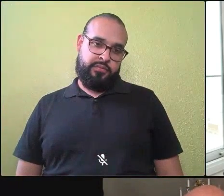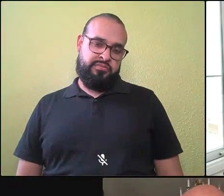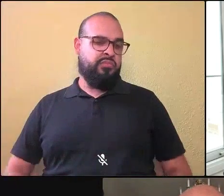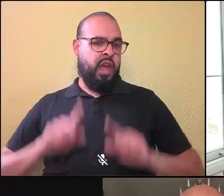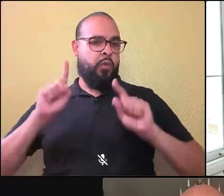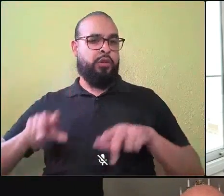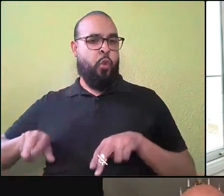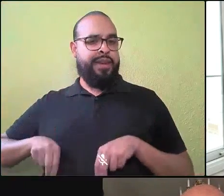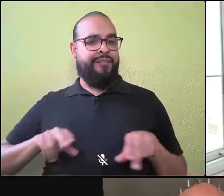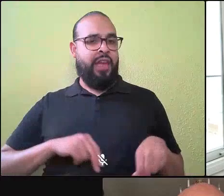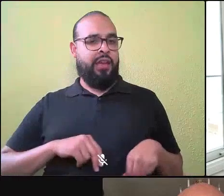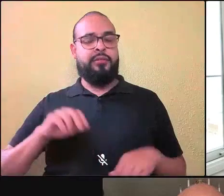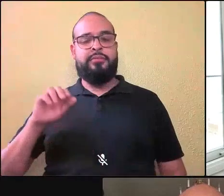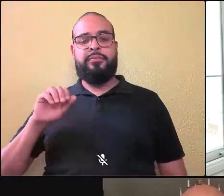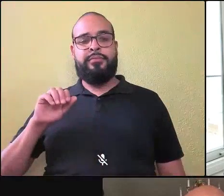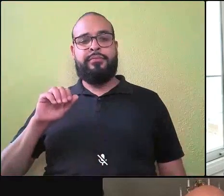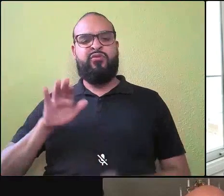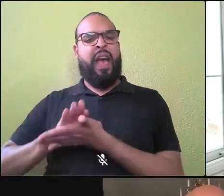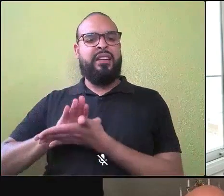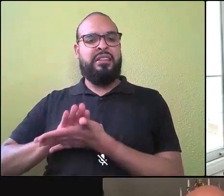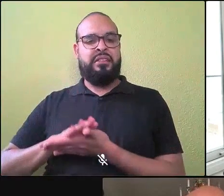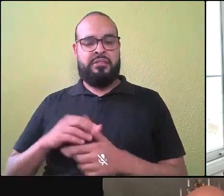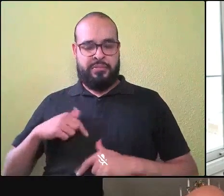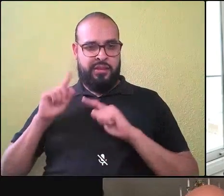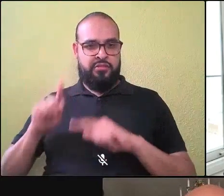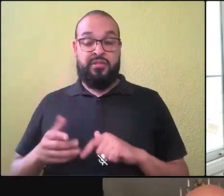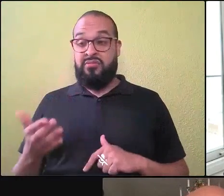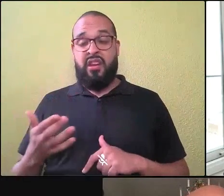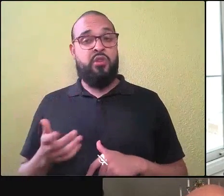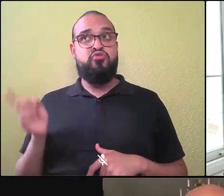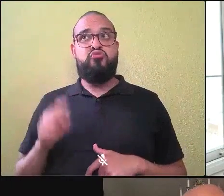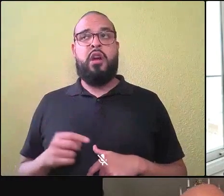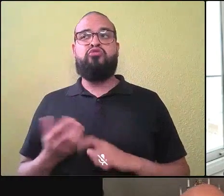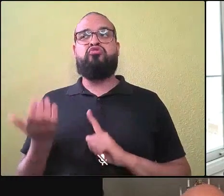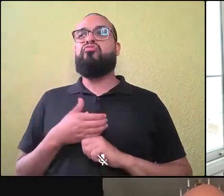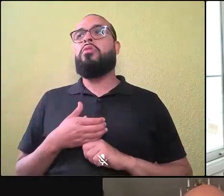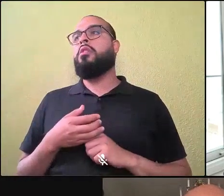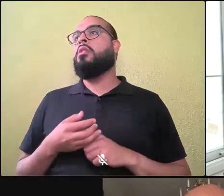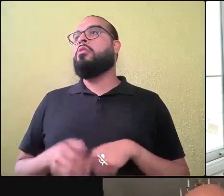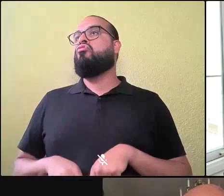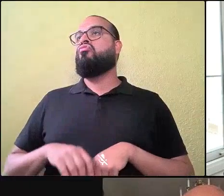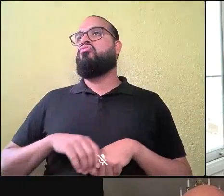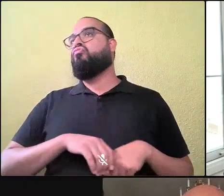Academy. I grew up in places where you had to be pretty tough and pretty disciplined. So I